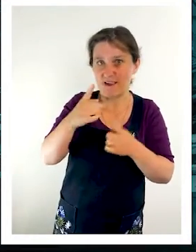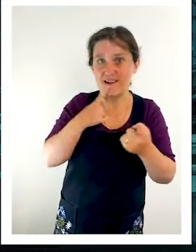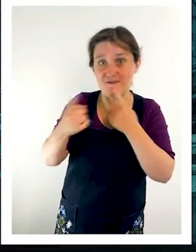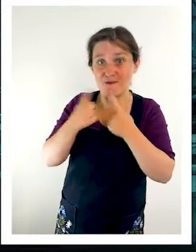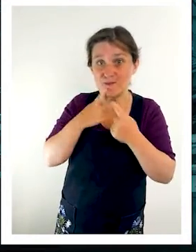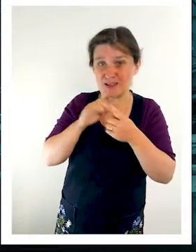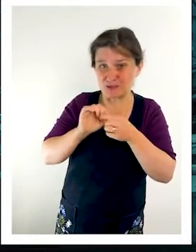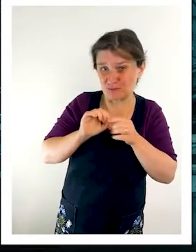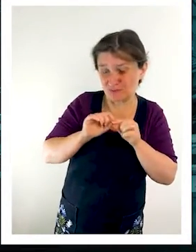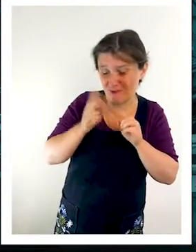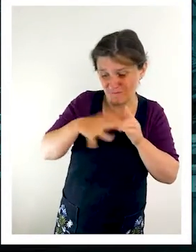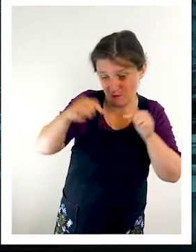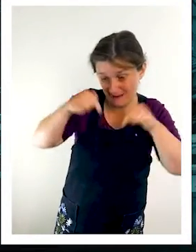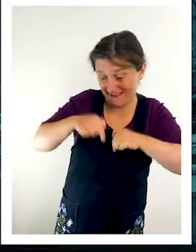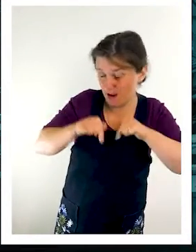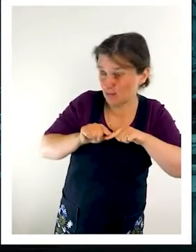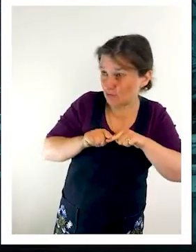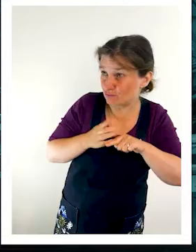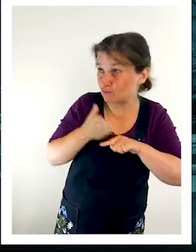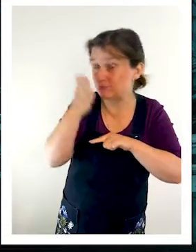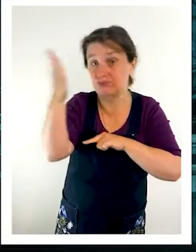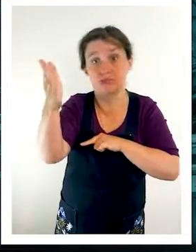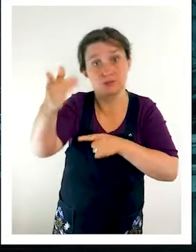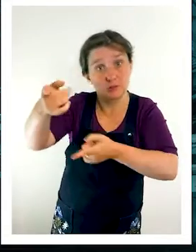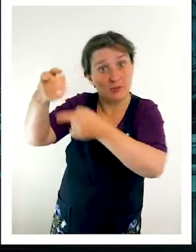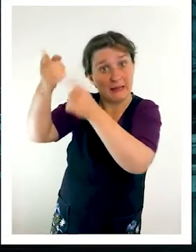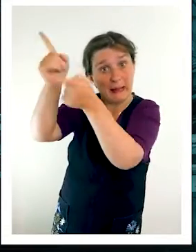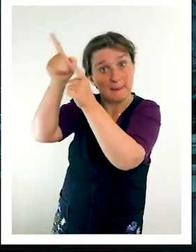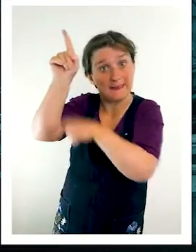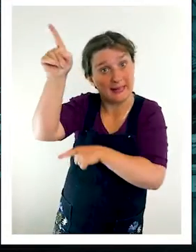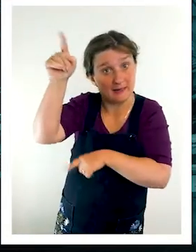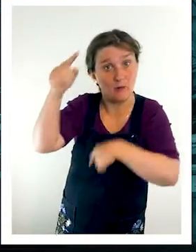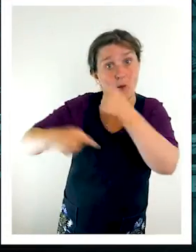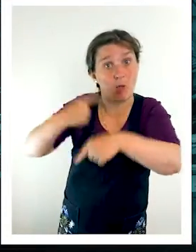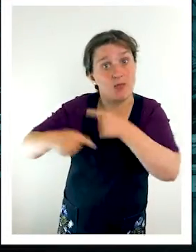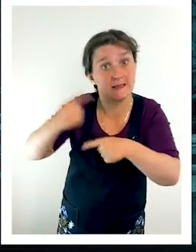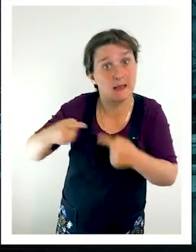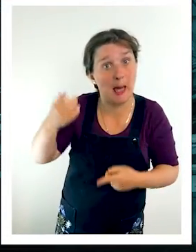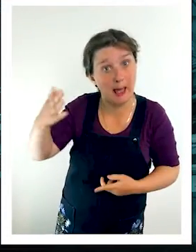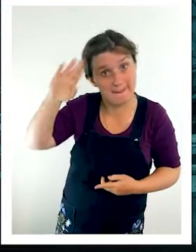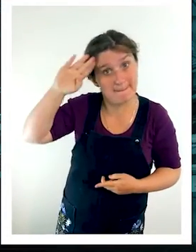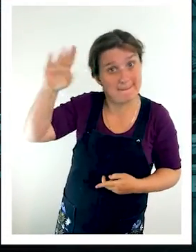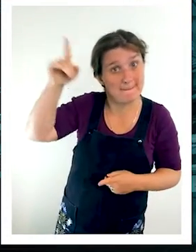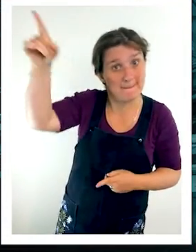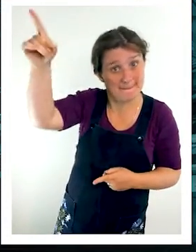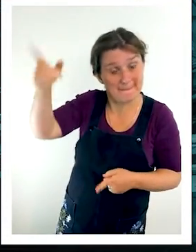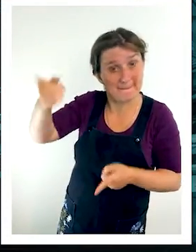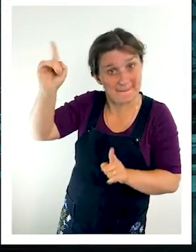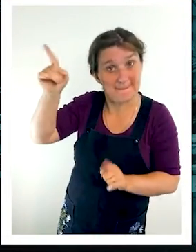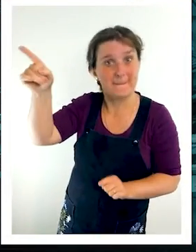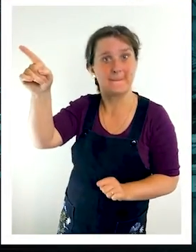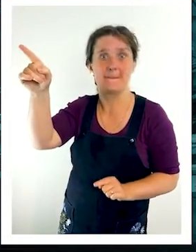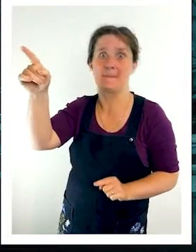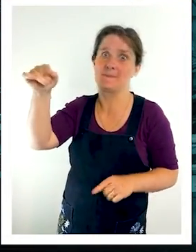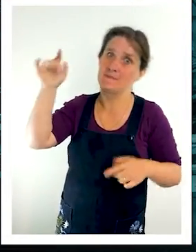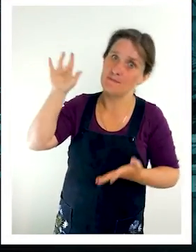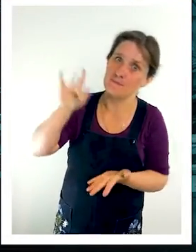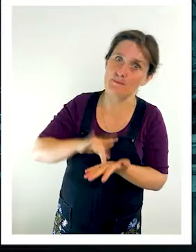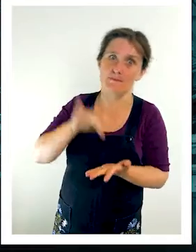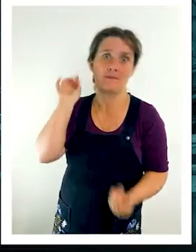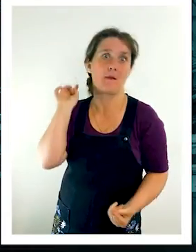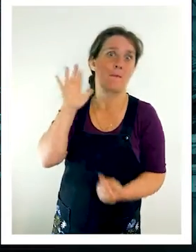information straight from here to our captain at all times. This is an important